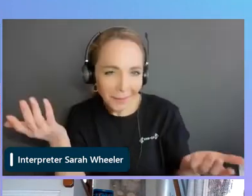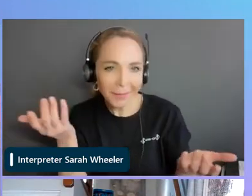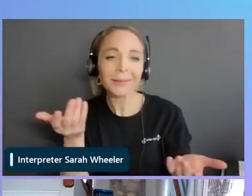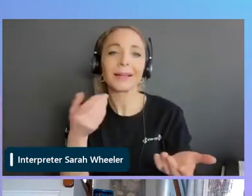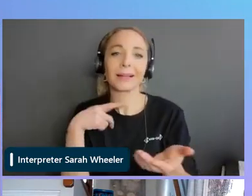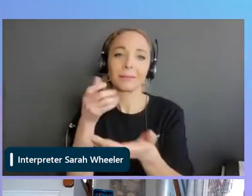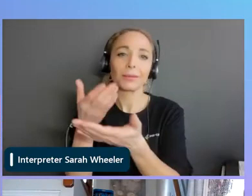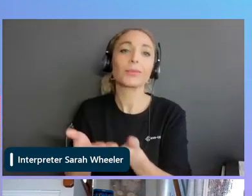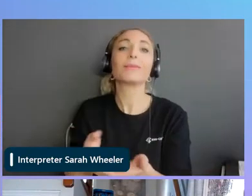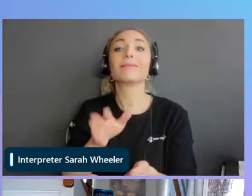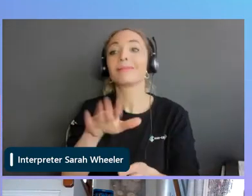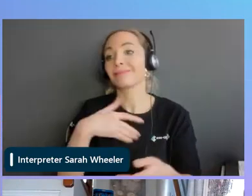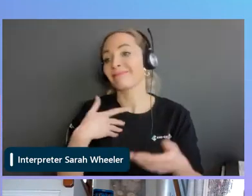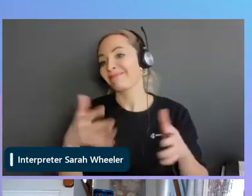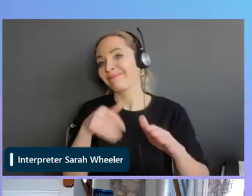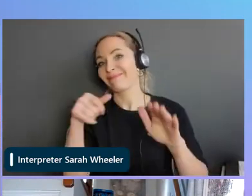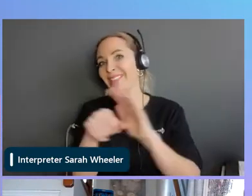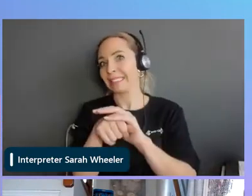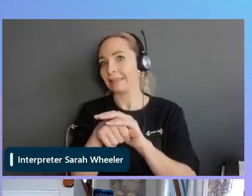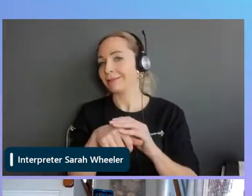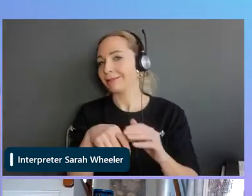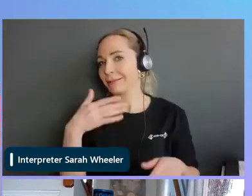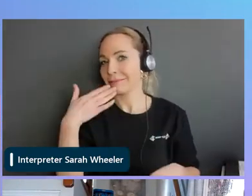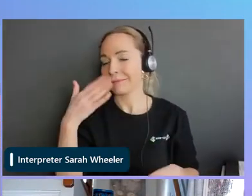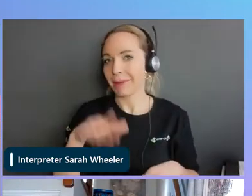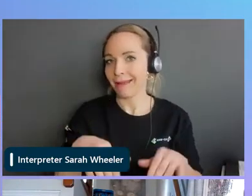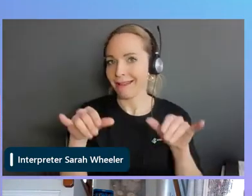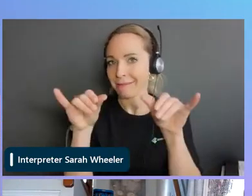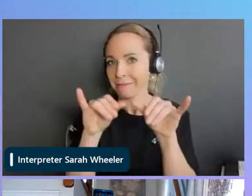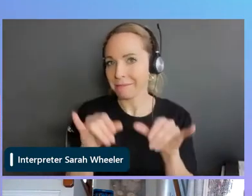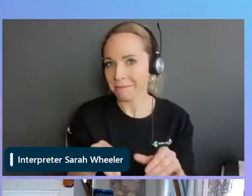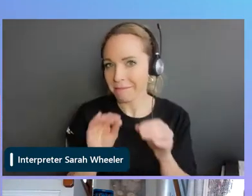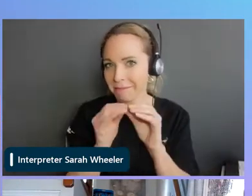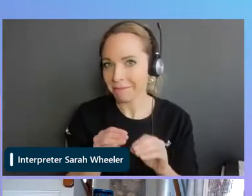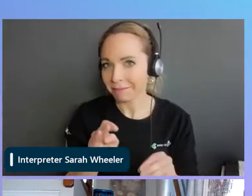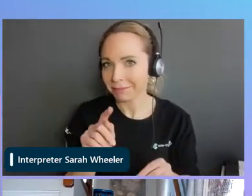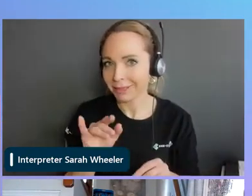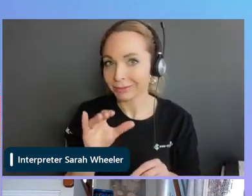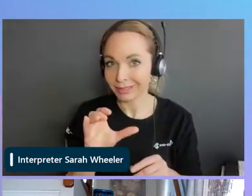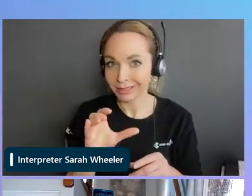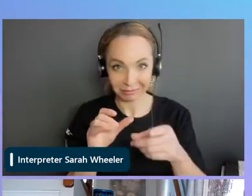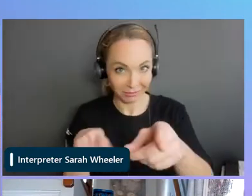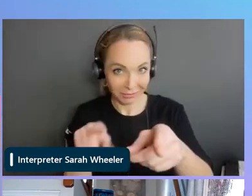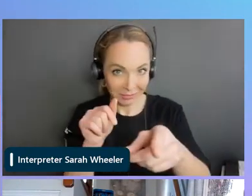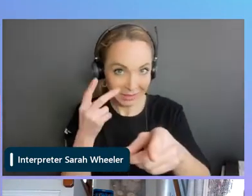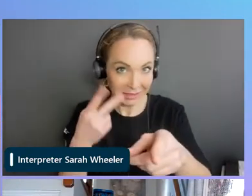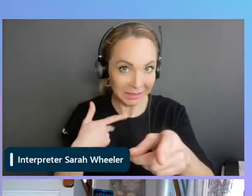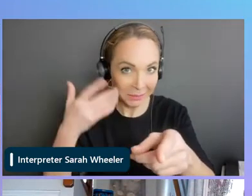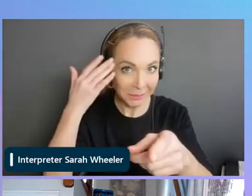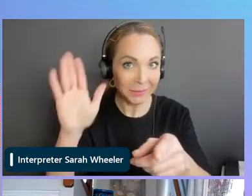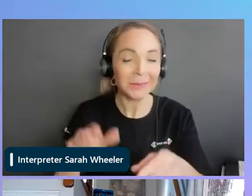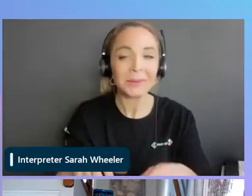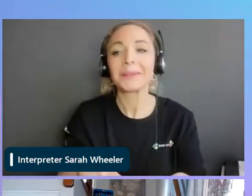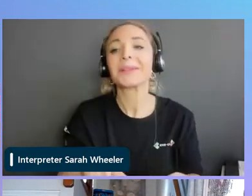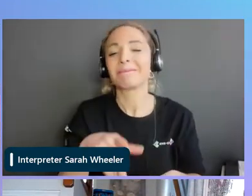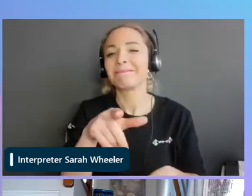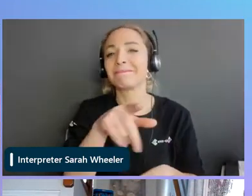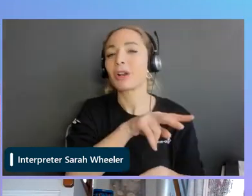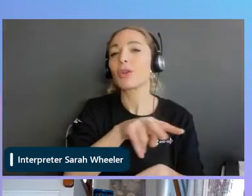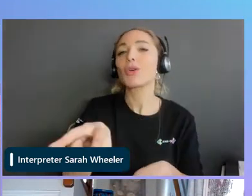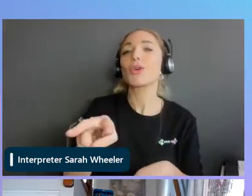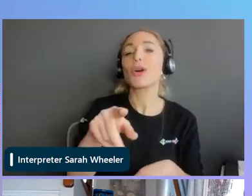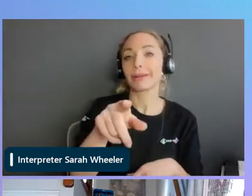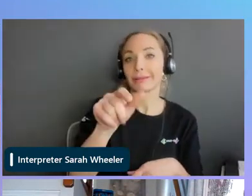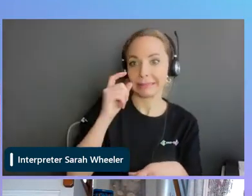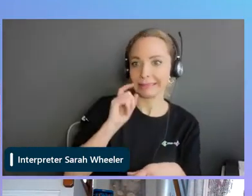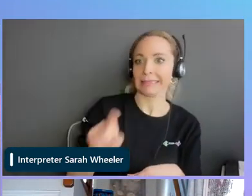I have hidden a very bad metric in here. I don't know how visible this is on your screen, but I'll give you a sec to take a look and see if you can spot